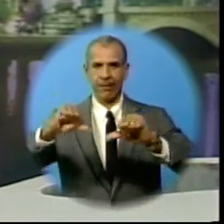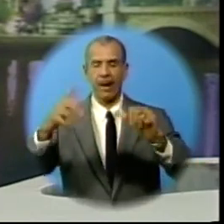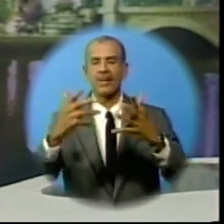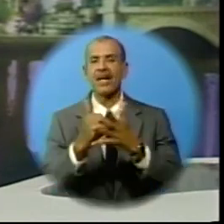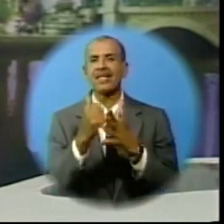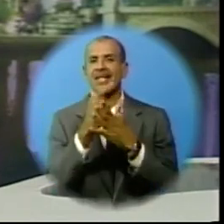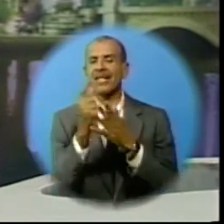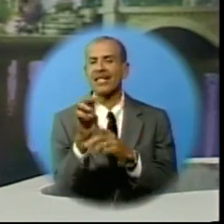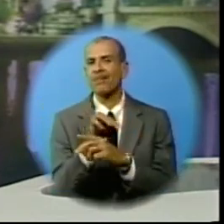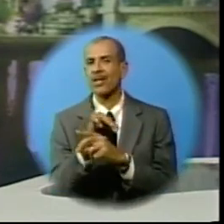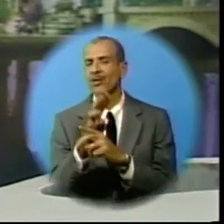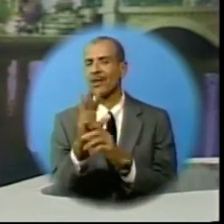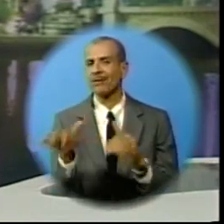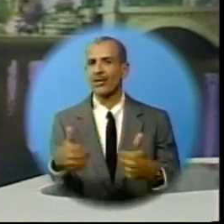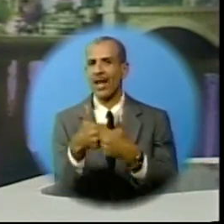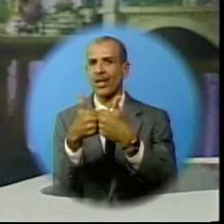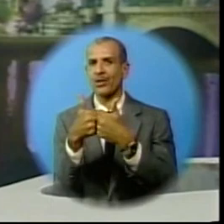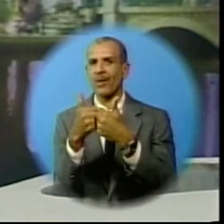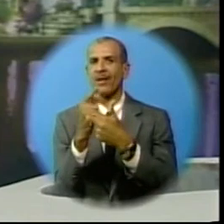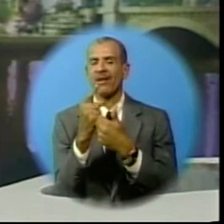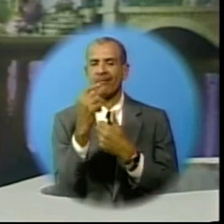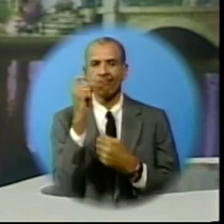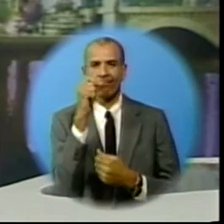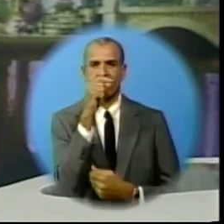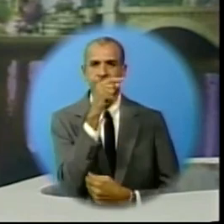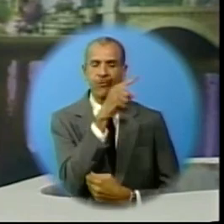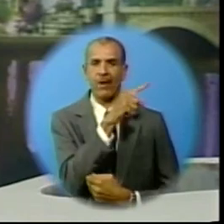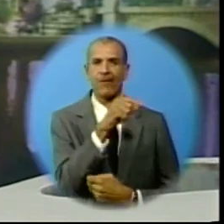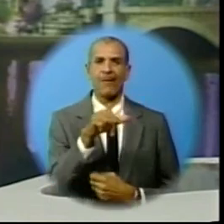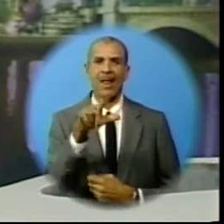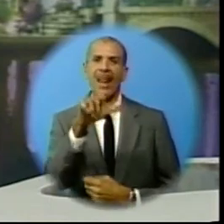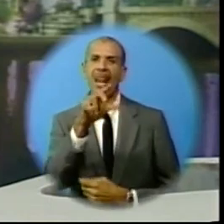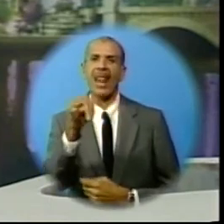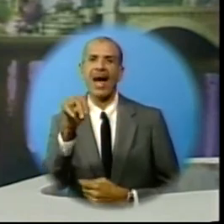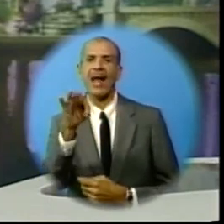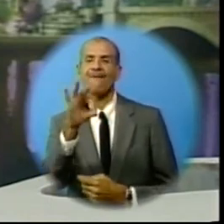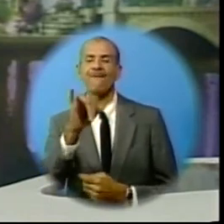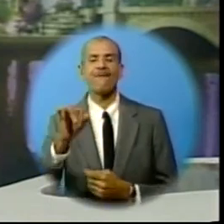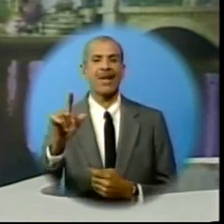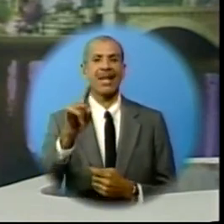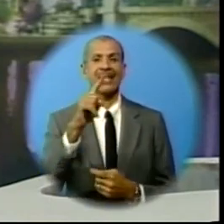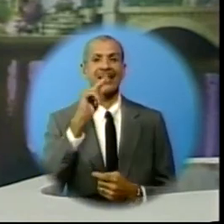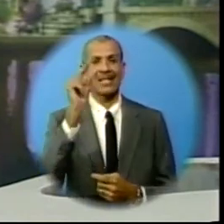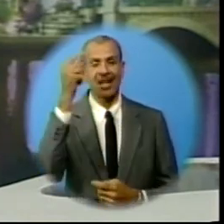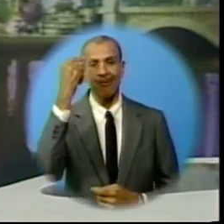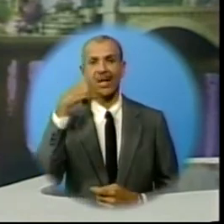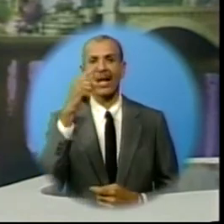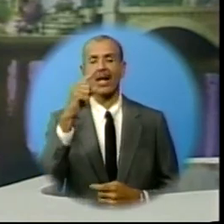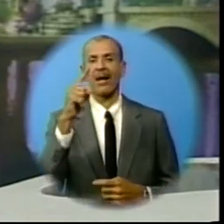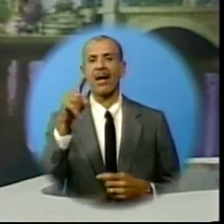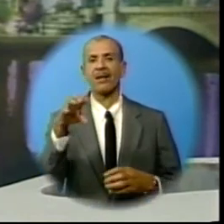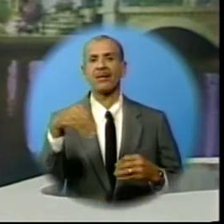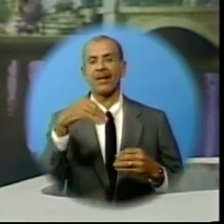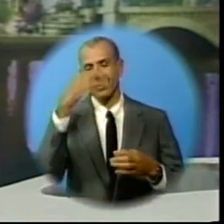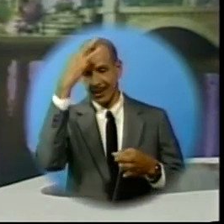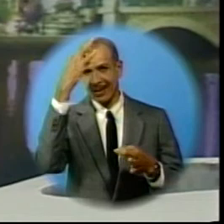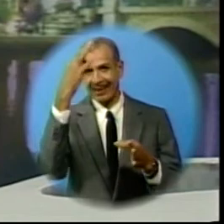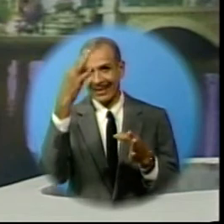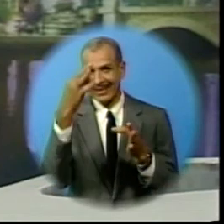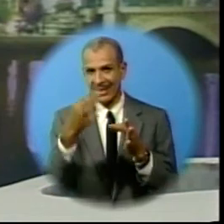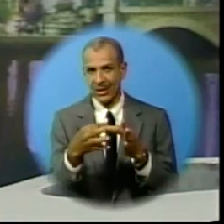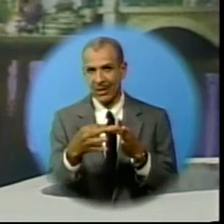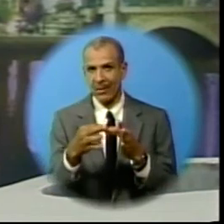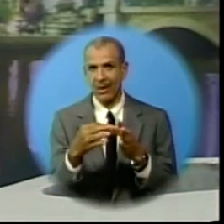also challenged to cope with emissions from the landfills. The Environment Minister insists that the government cannot afford to make any decisions which